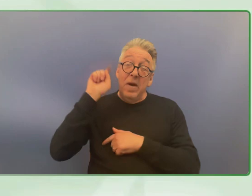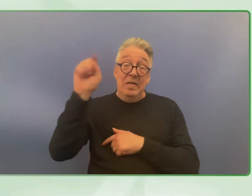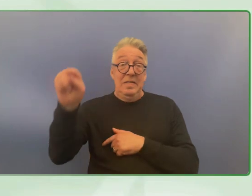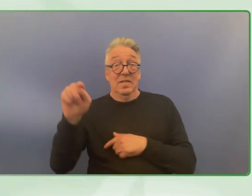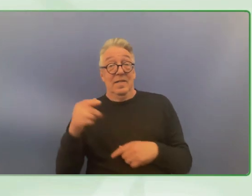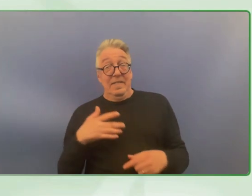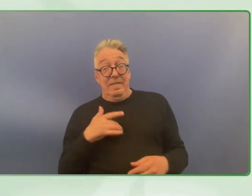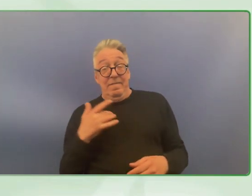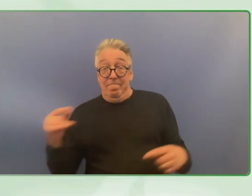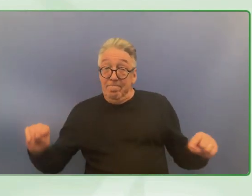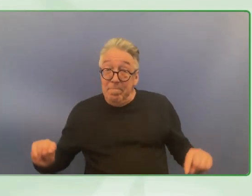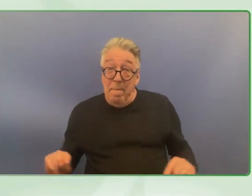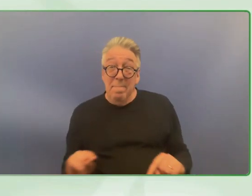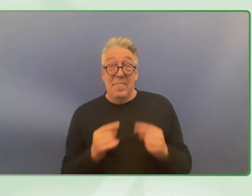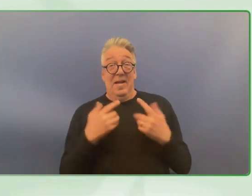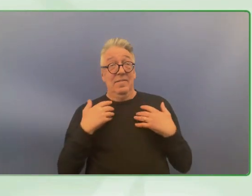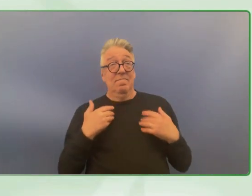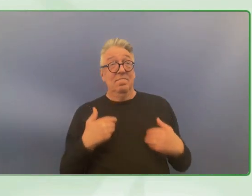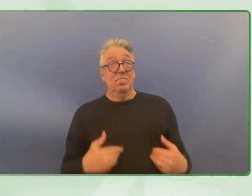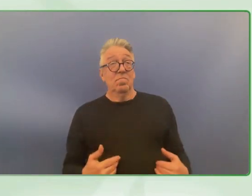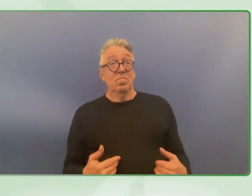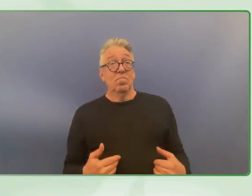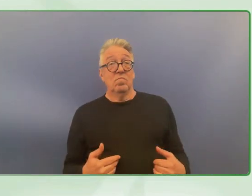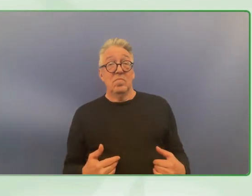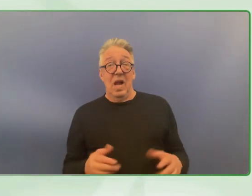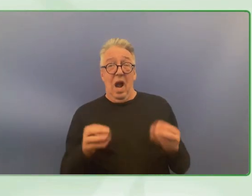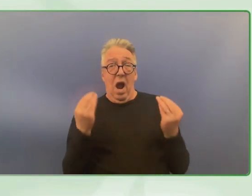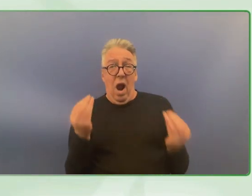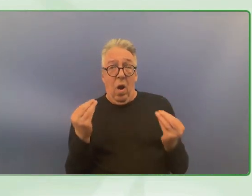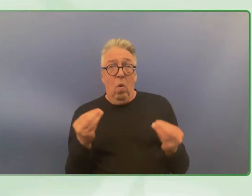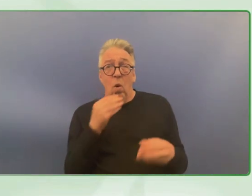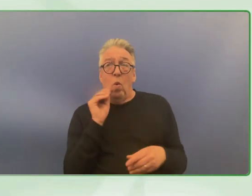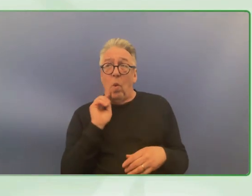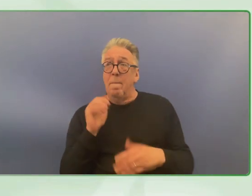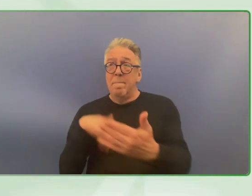experiences. How will she get home? What time will she get there? Is it safe?